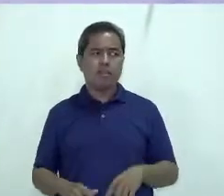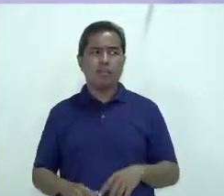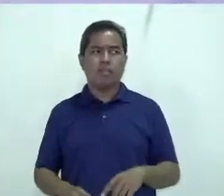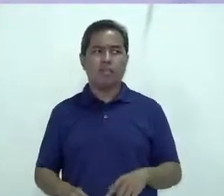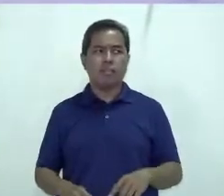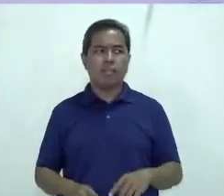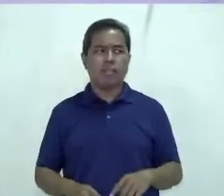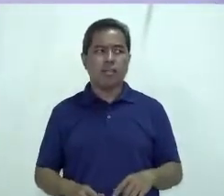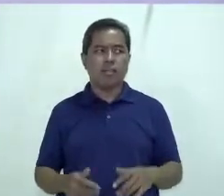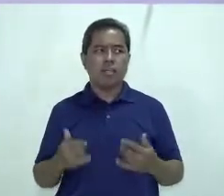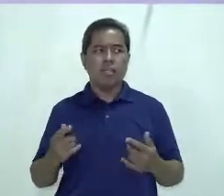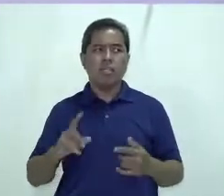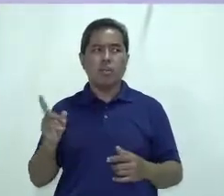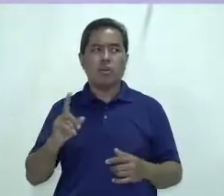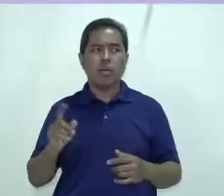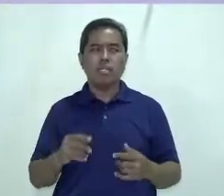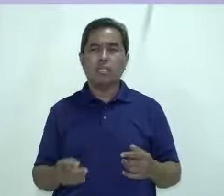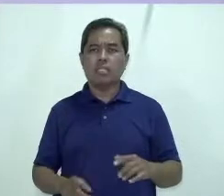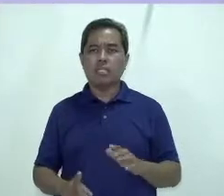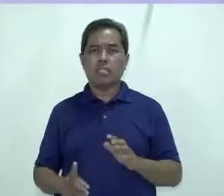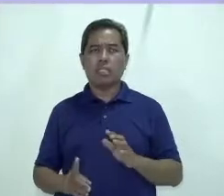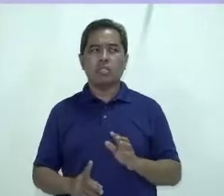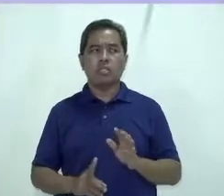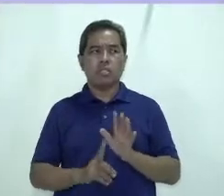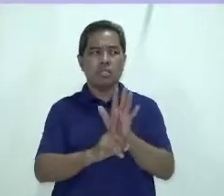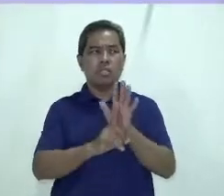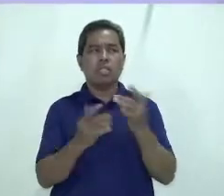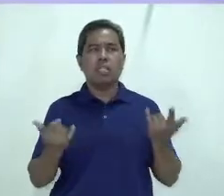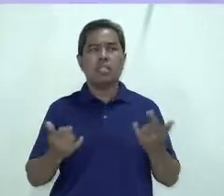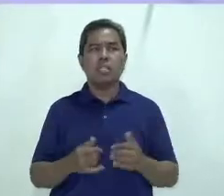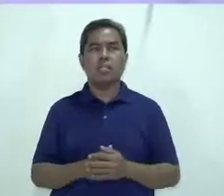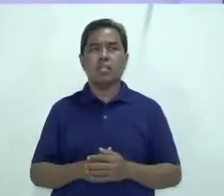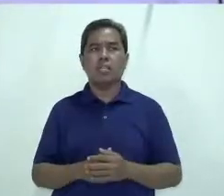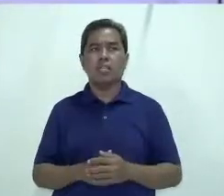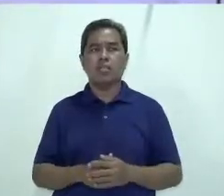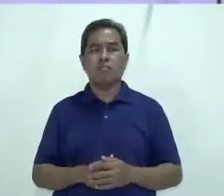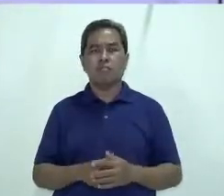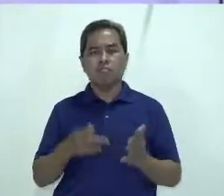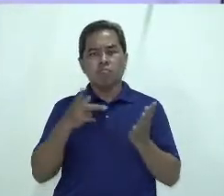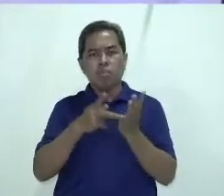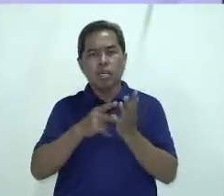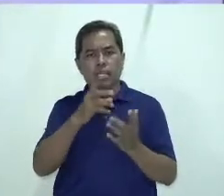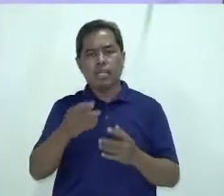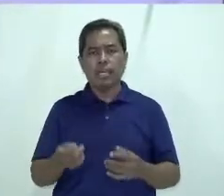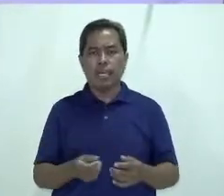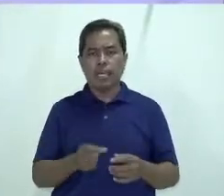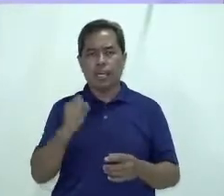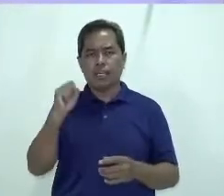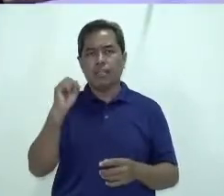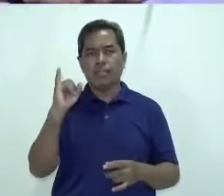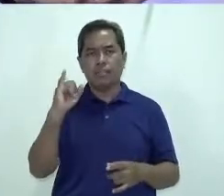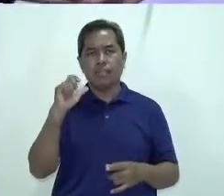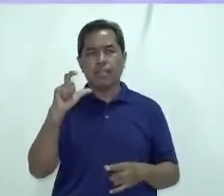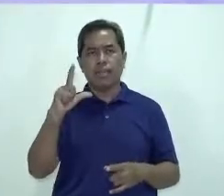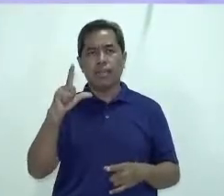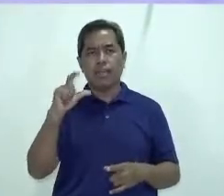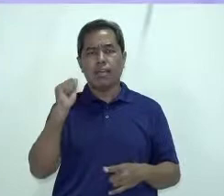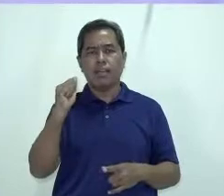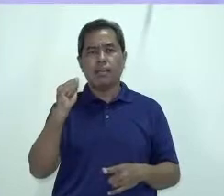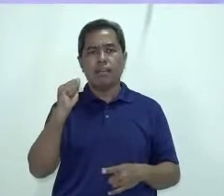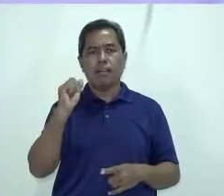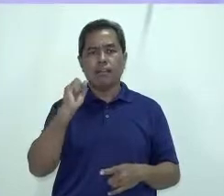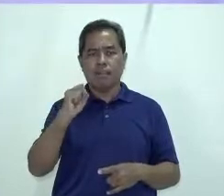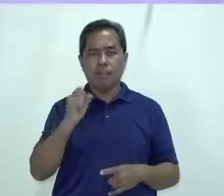devil, that is what is present. Paul and Silas understood this. So when this slave